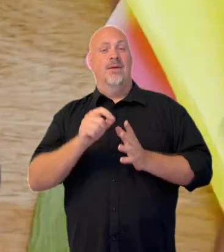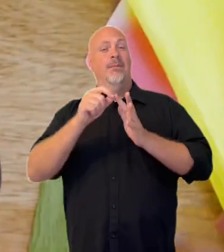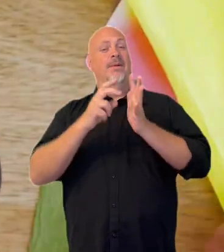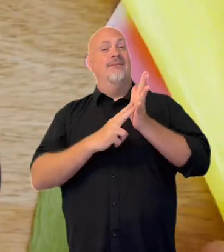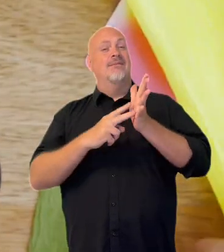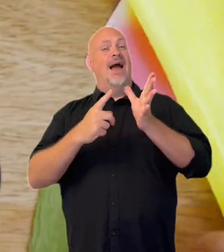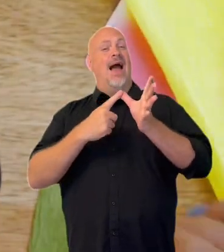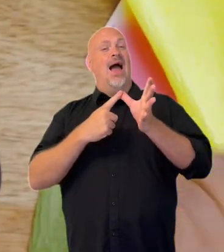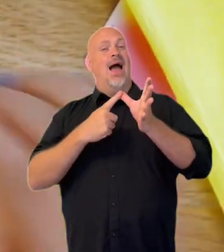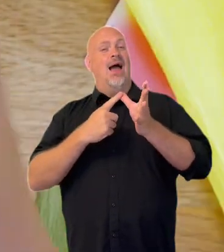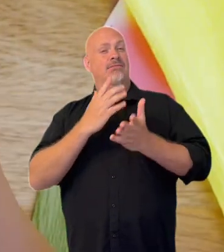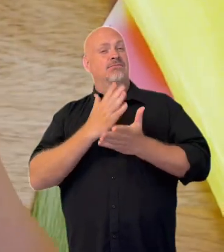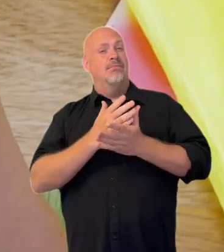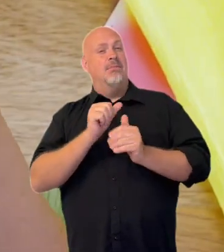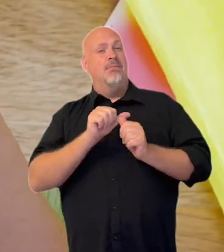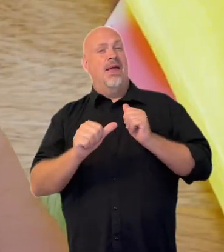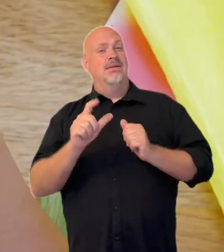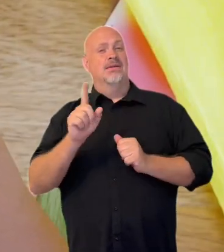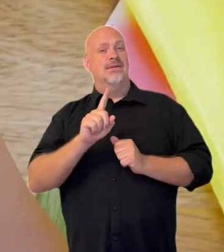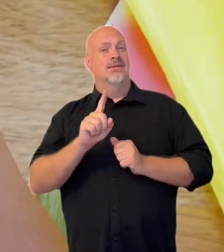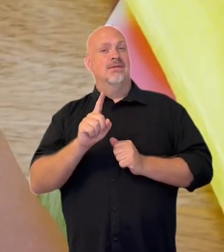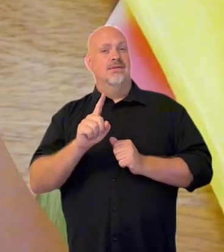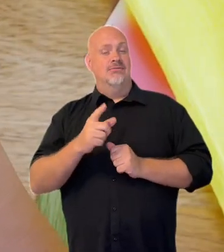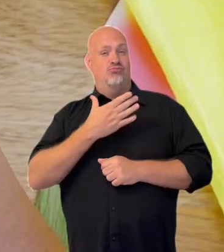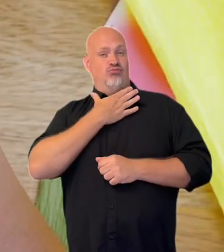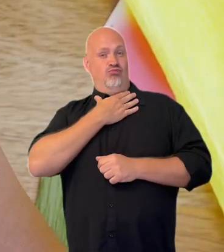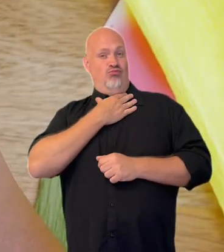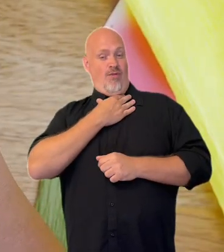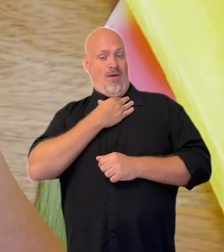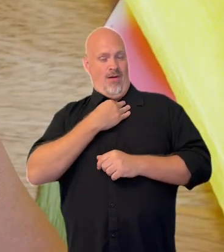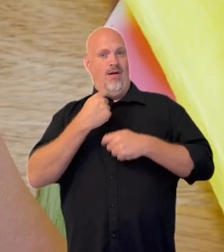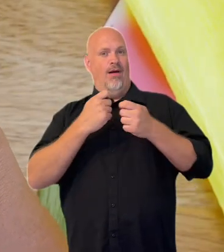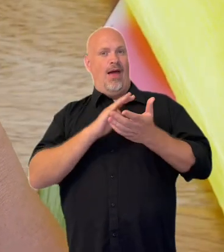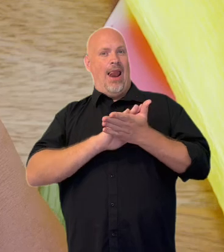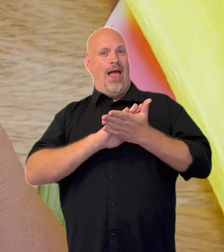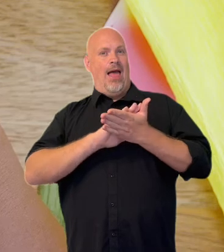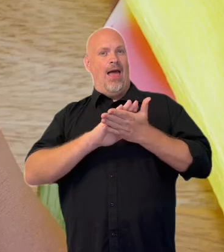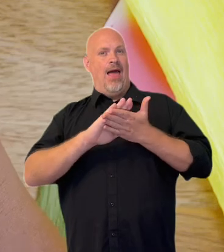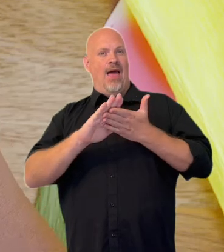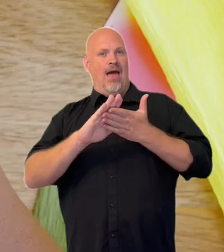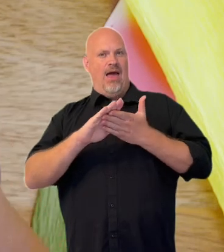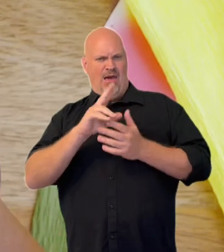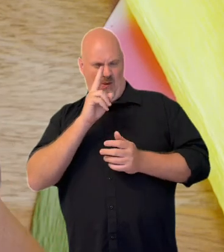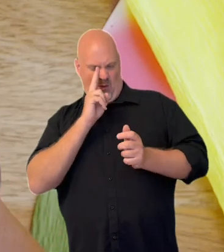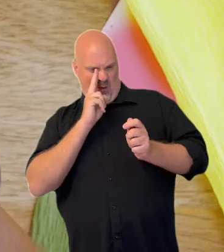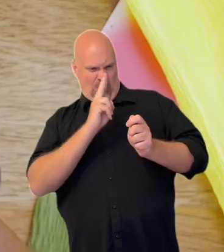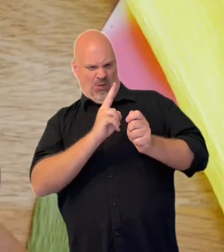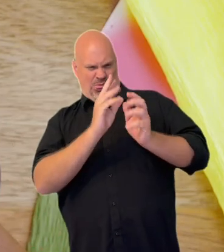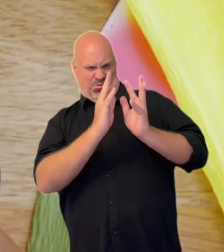messy, because it ultimately will be clear and you won't be able to see any of it.